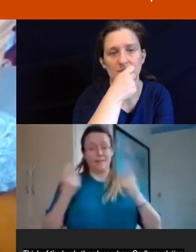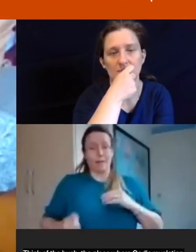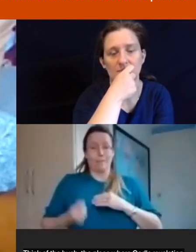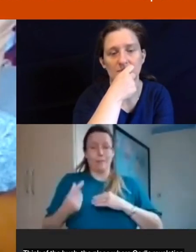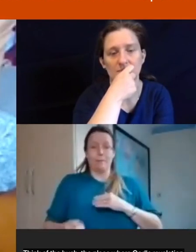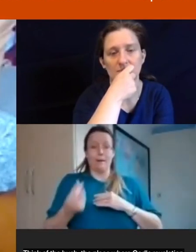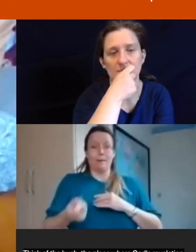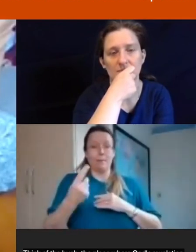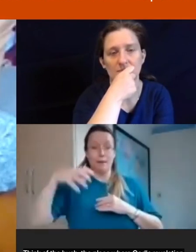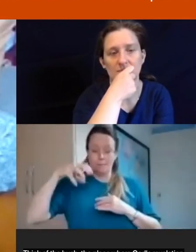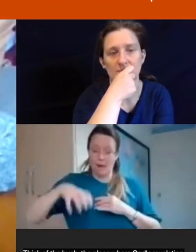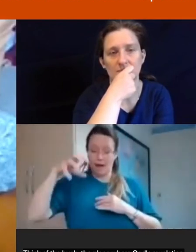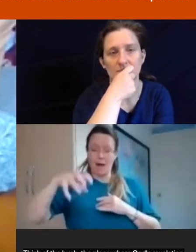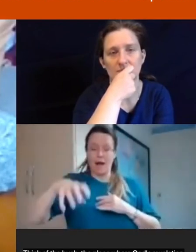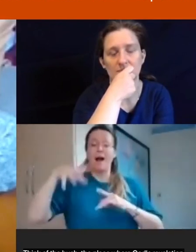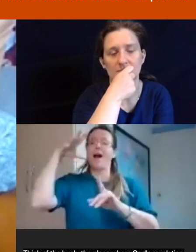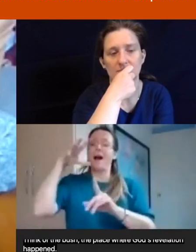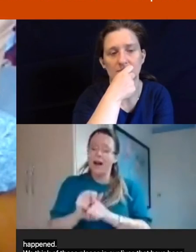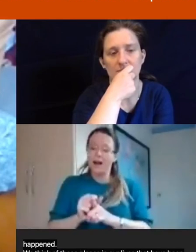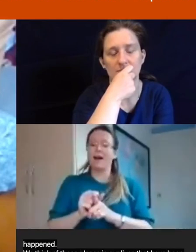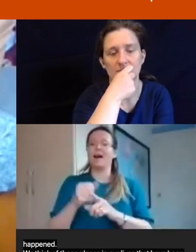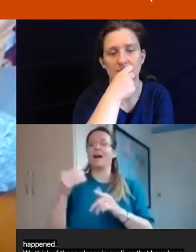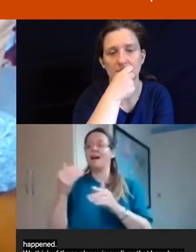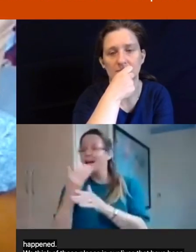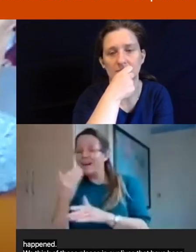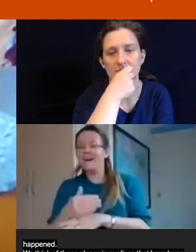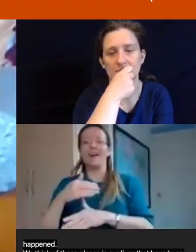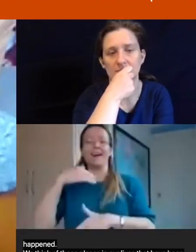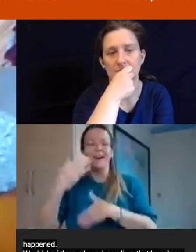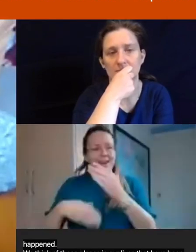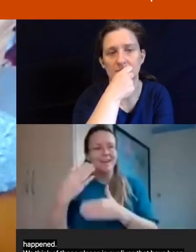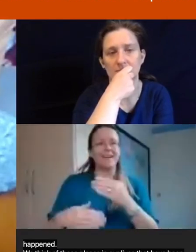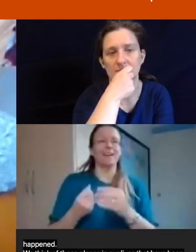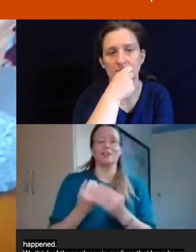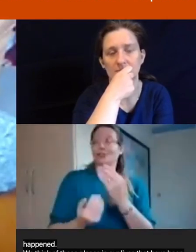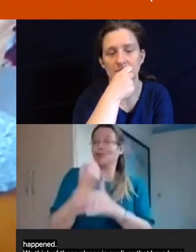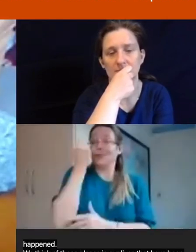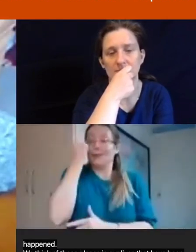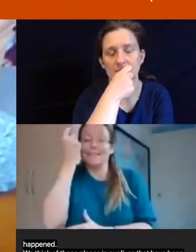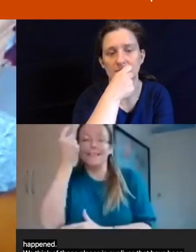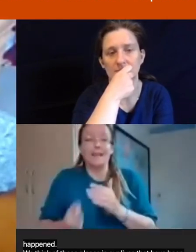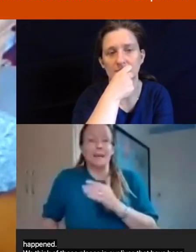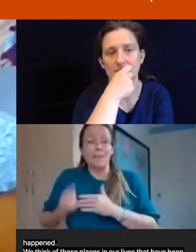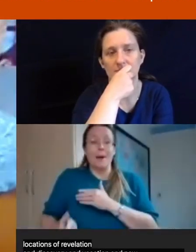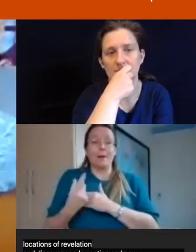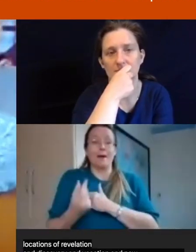locations of revelation and discovery and vocation and new understanding.